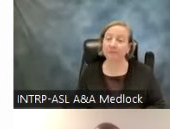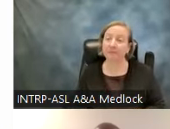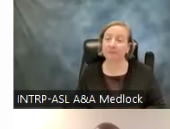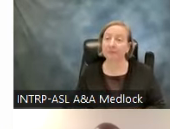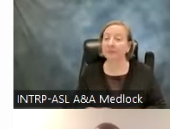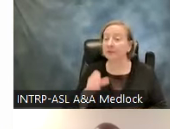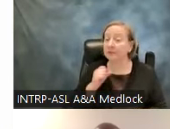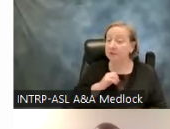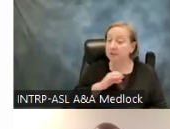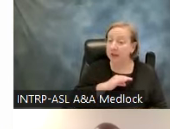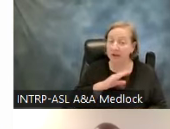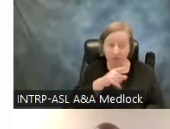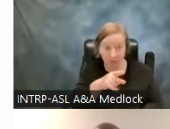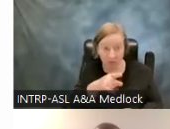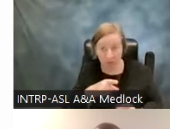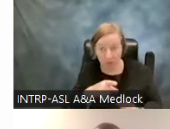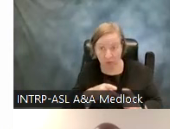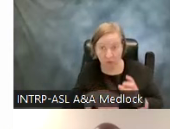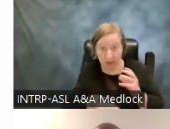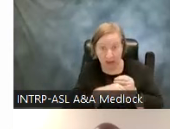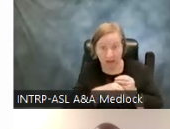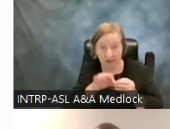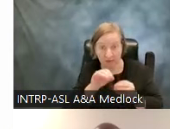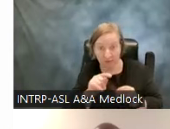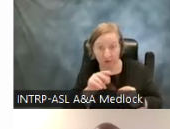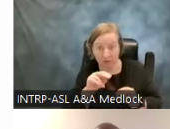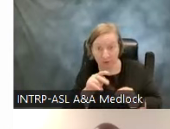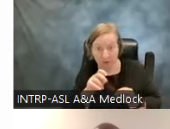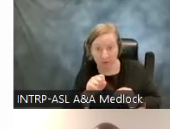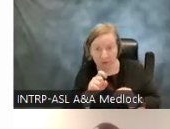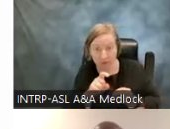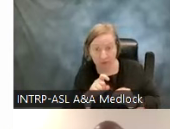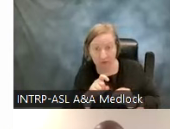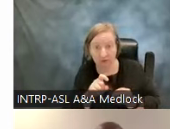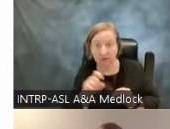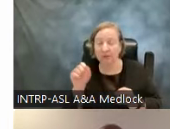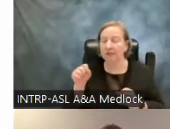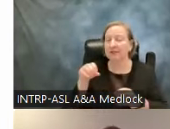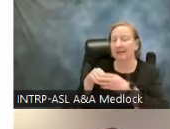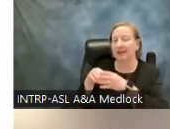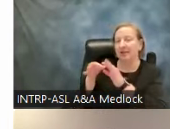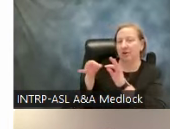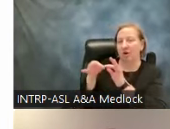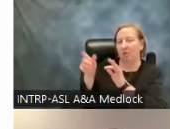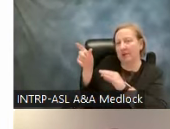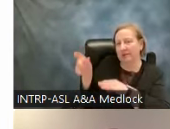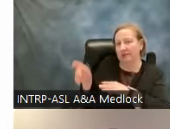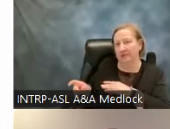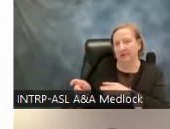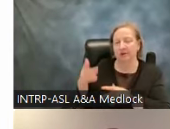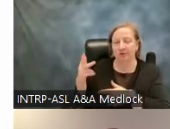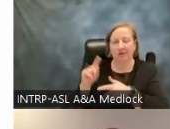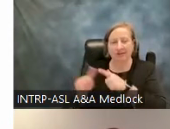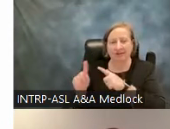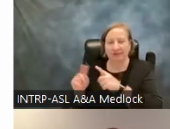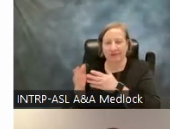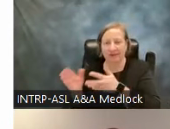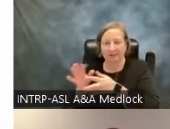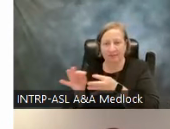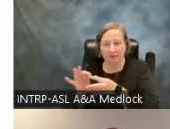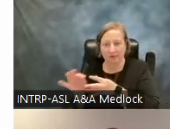Staff, are you adding the footnotes or this? Yeah, it's in the comments, and so the three different things that were mentioned